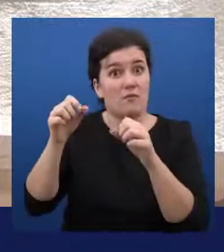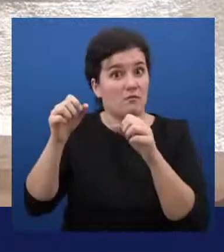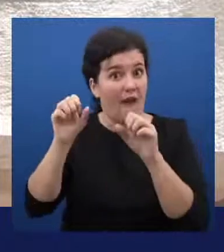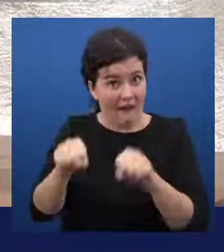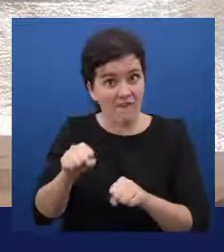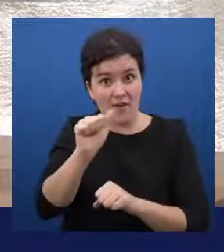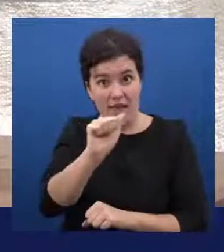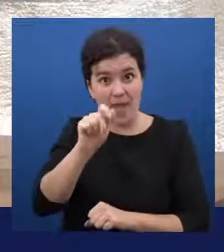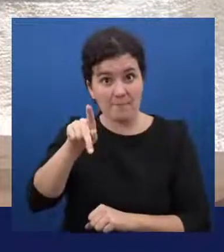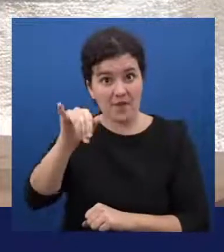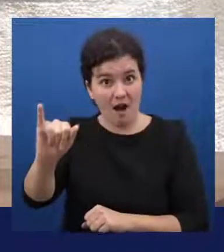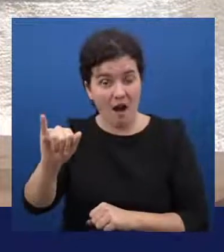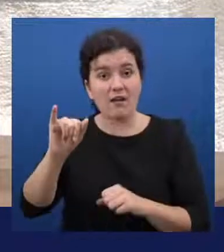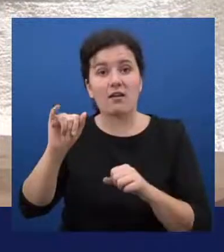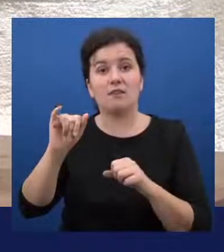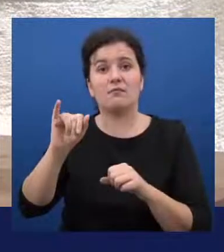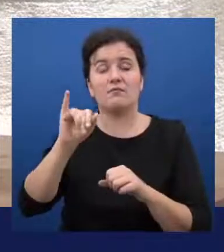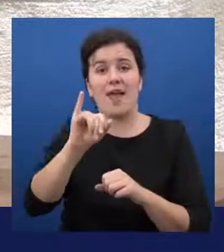actually?